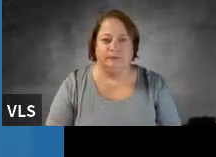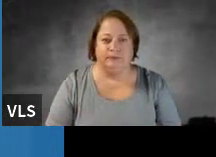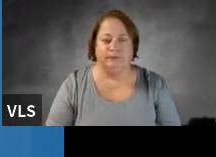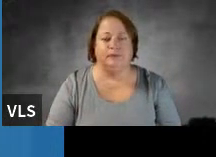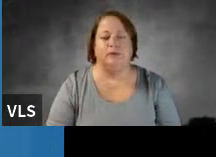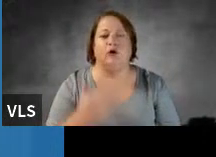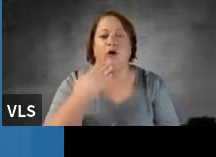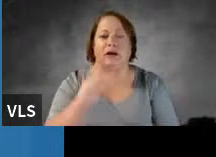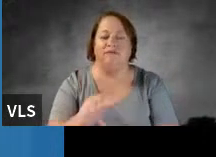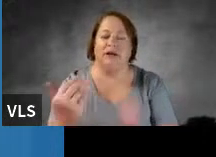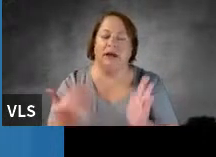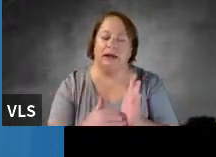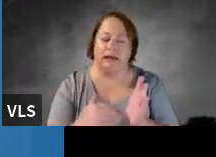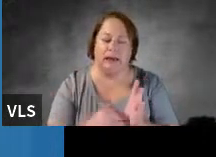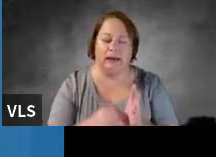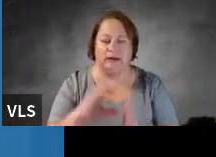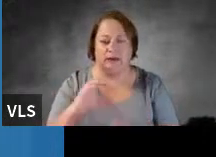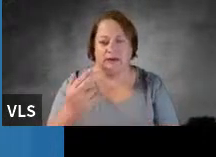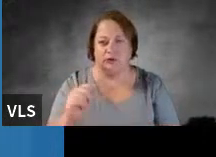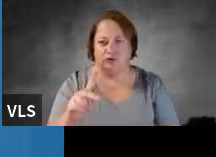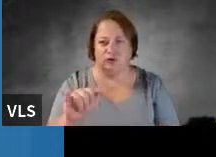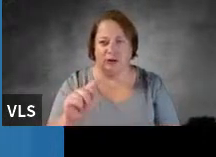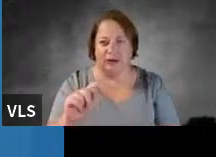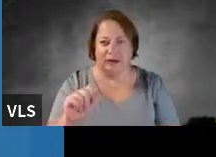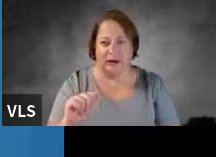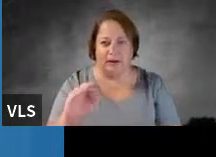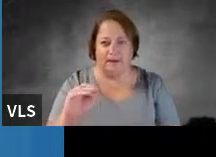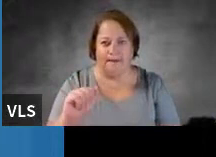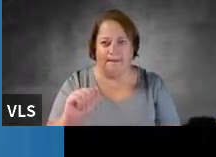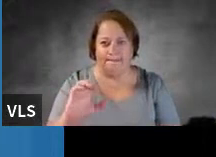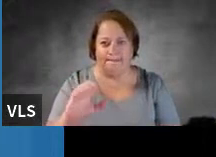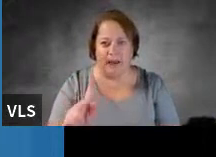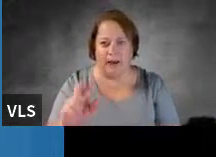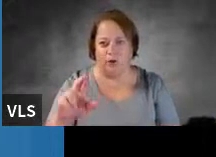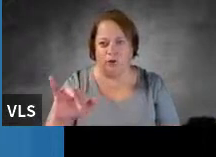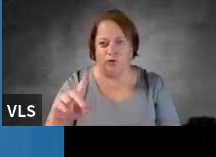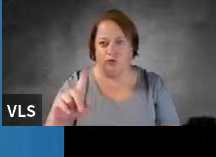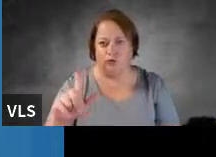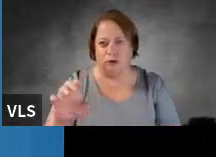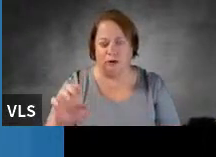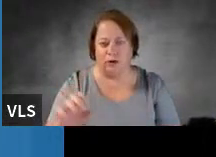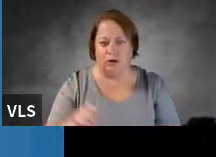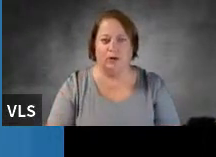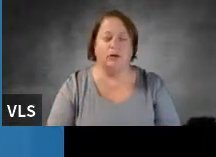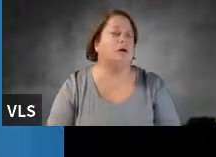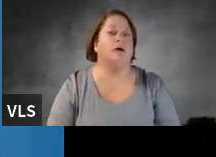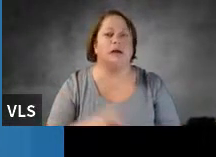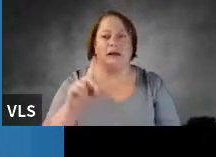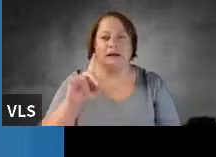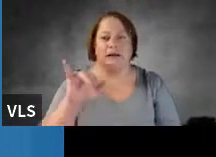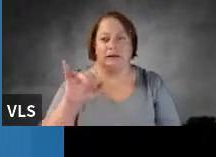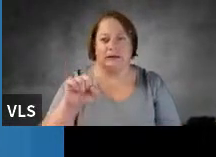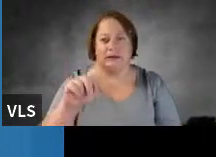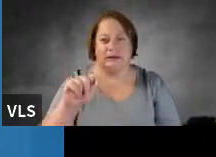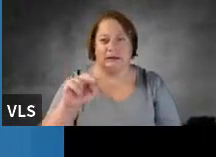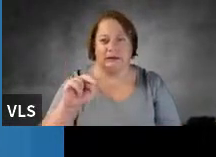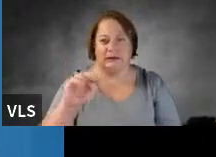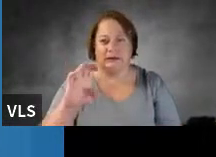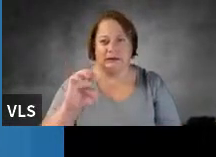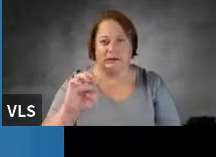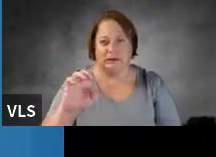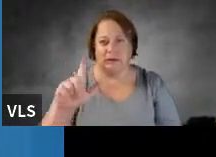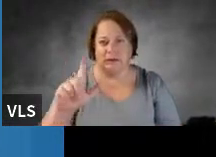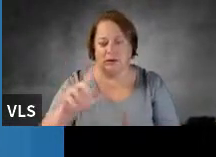Good evening again. This is Shakita McRiddle, Executive Director of Partner Districts. Distance learning plans were developed